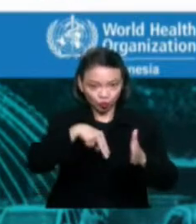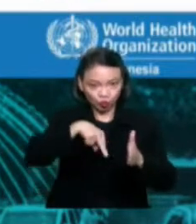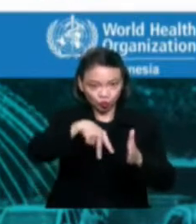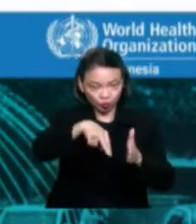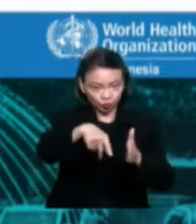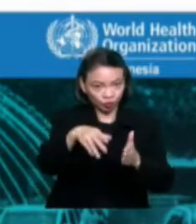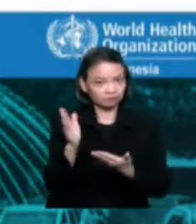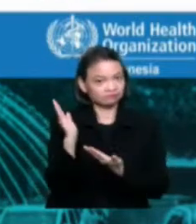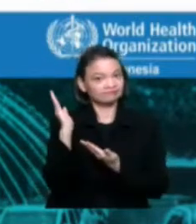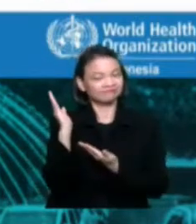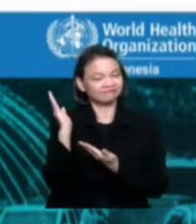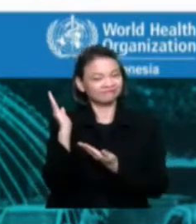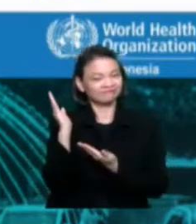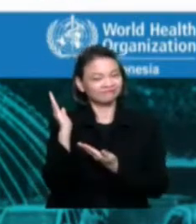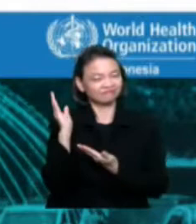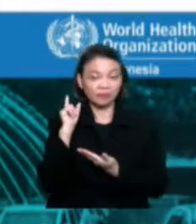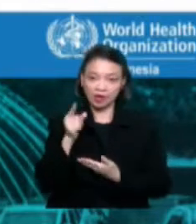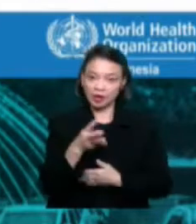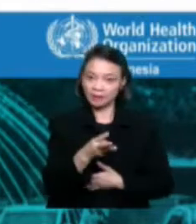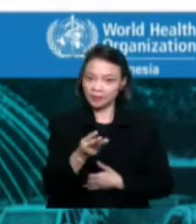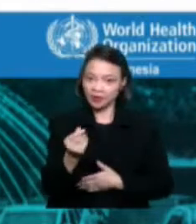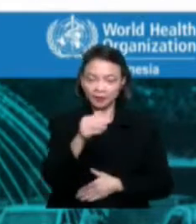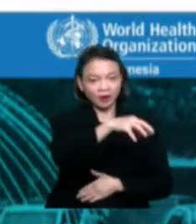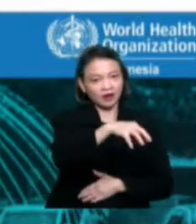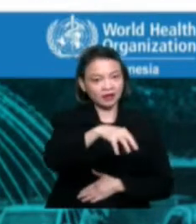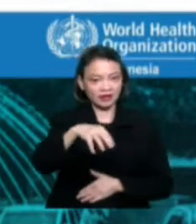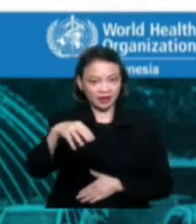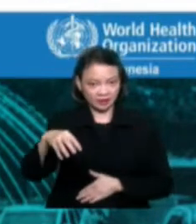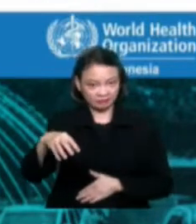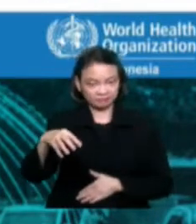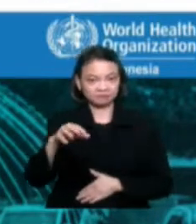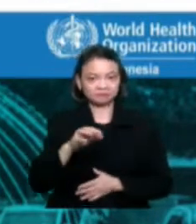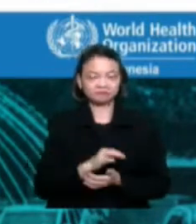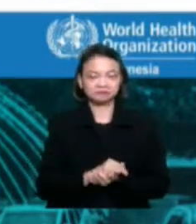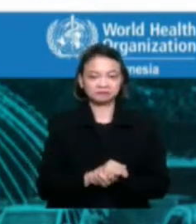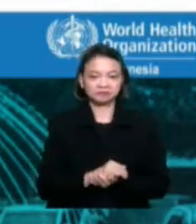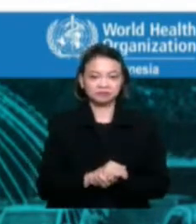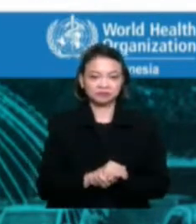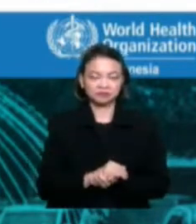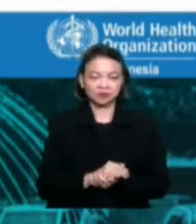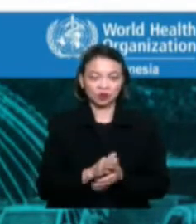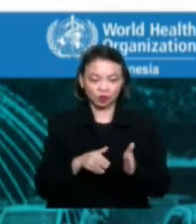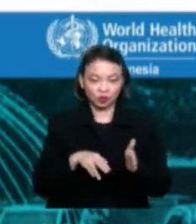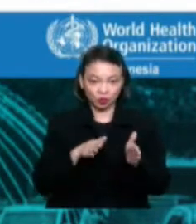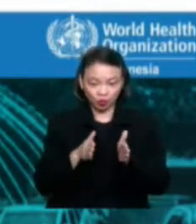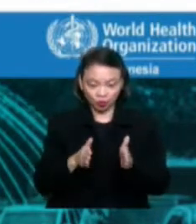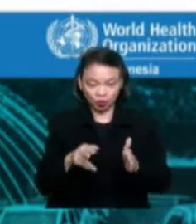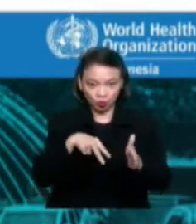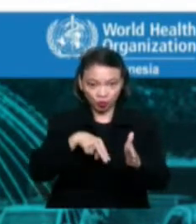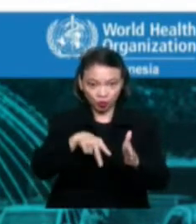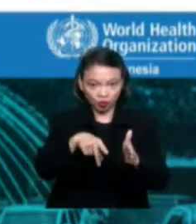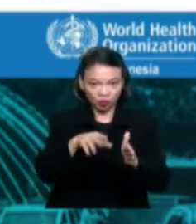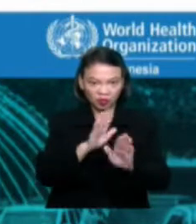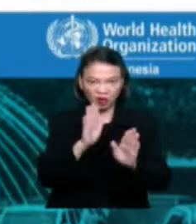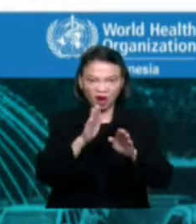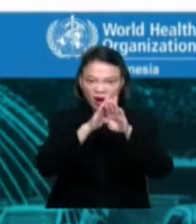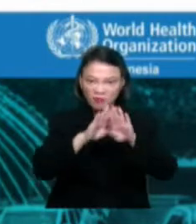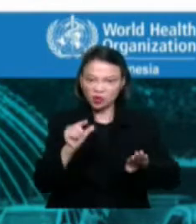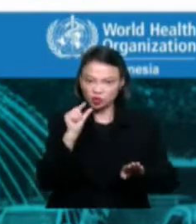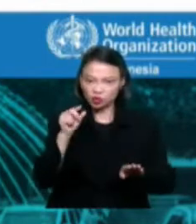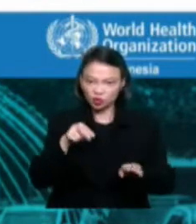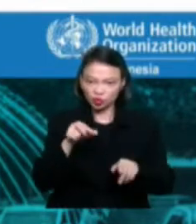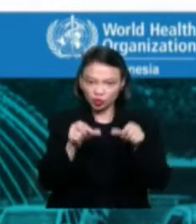areas on the sidewalk, we still have these holes and it's not very safe for people to walk. So it's important to improve that. So that's how we can